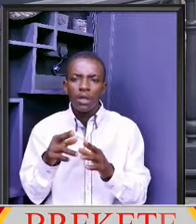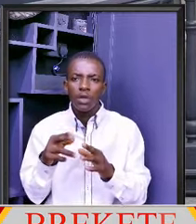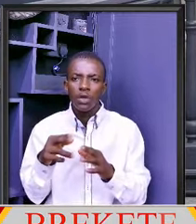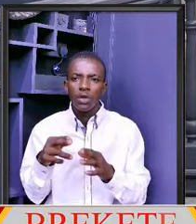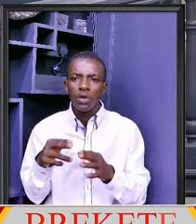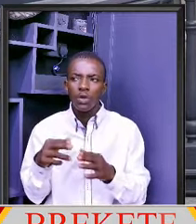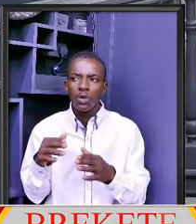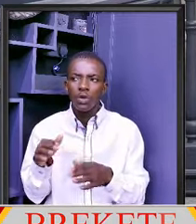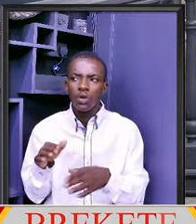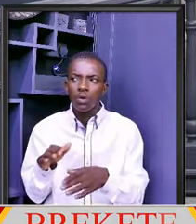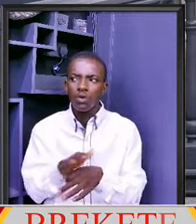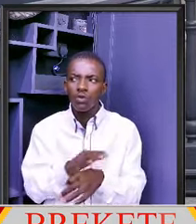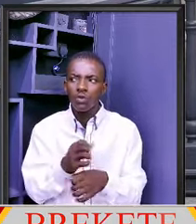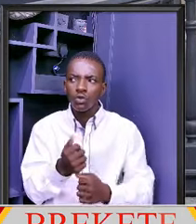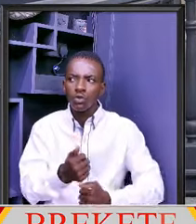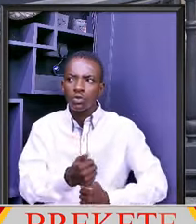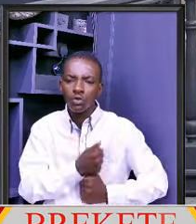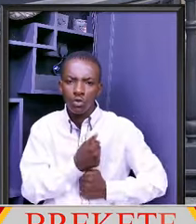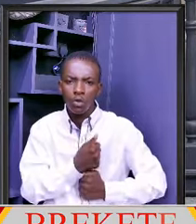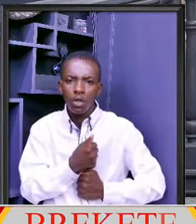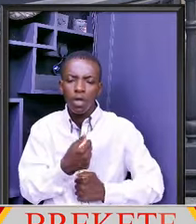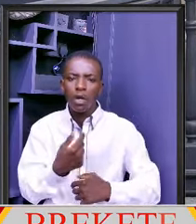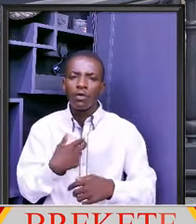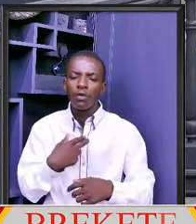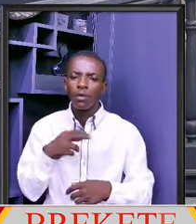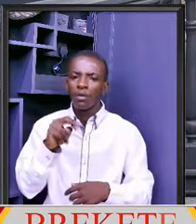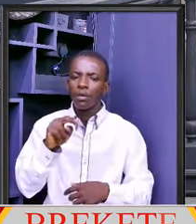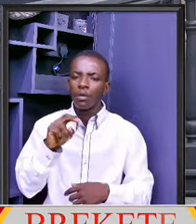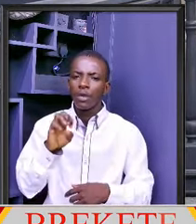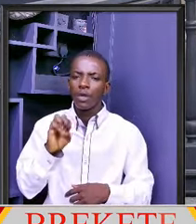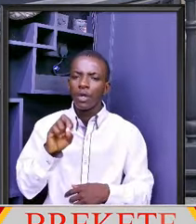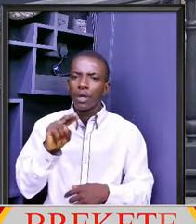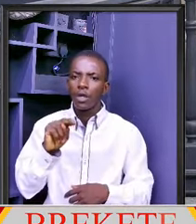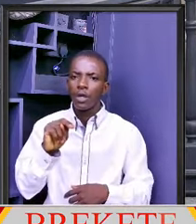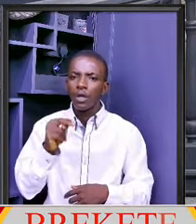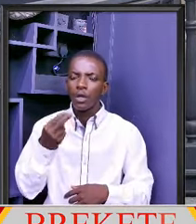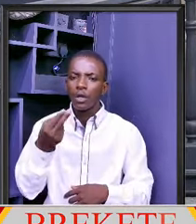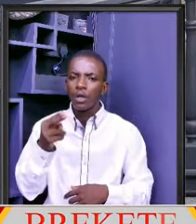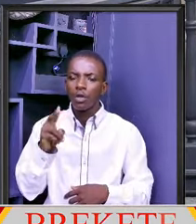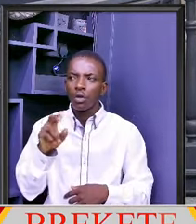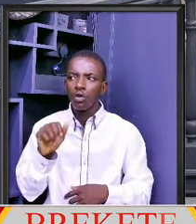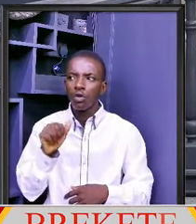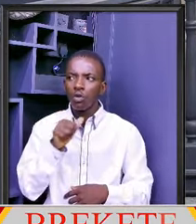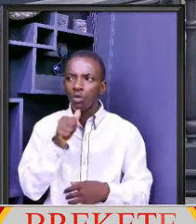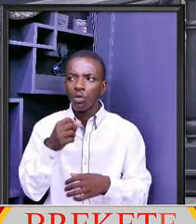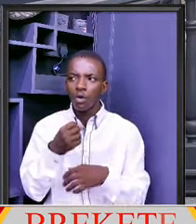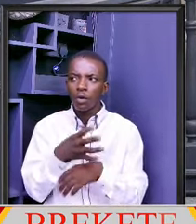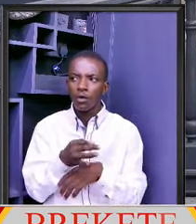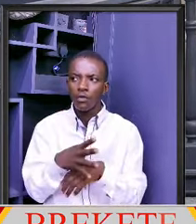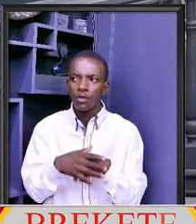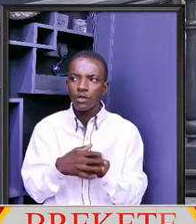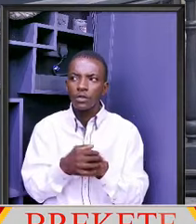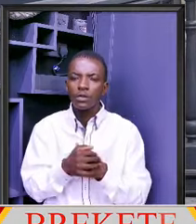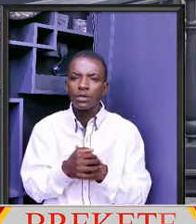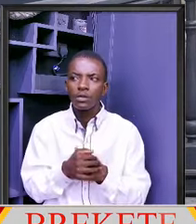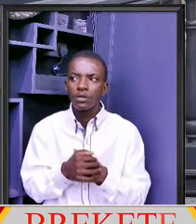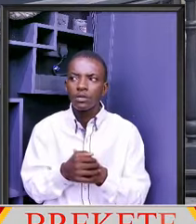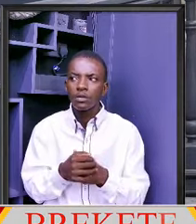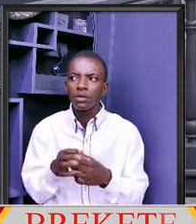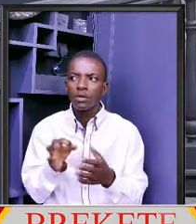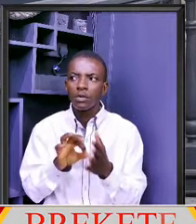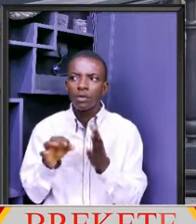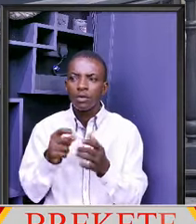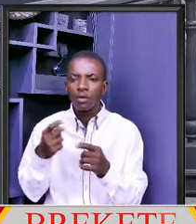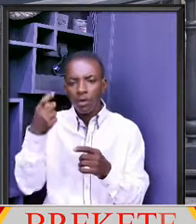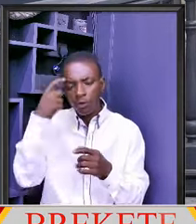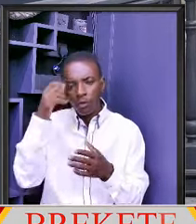we are foot soldiers. I'm from Enugu. Let me just say something. I'm not advertising my ordinary president. You mentioned